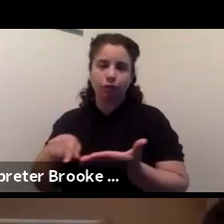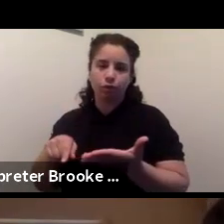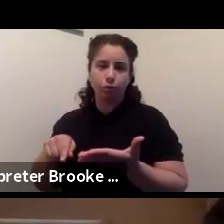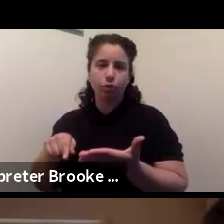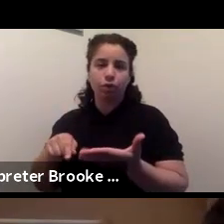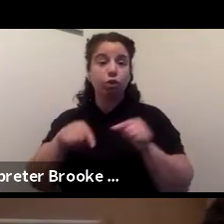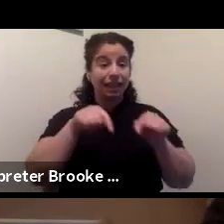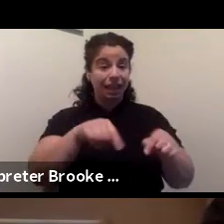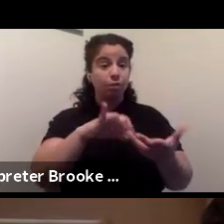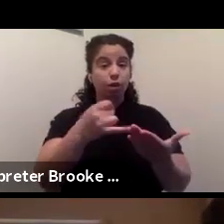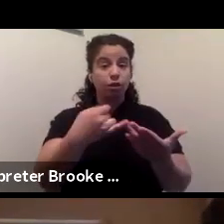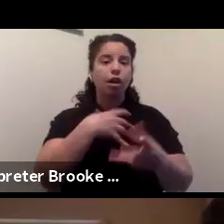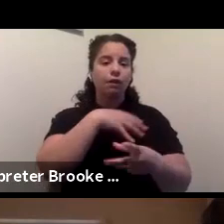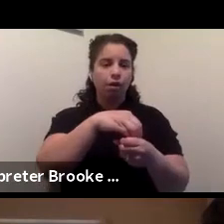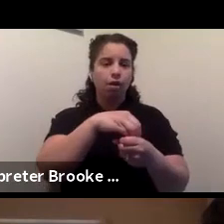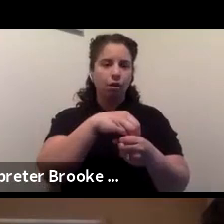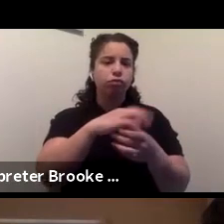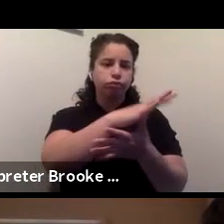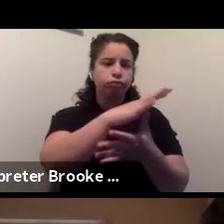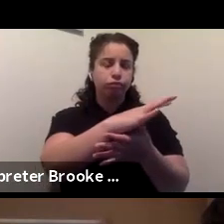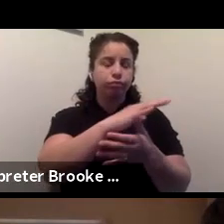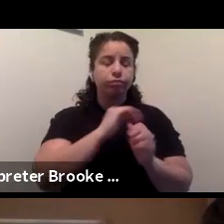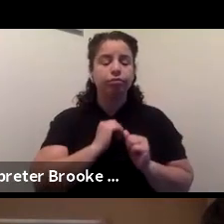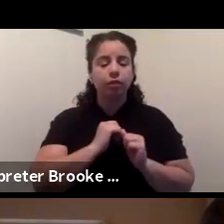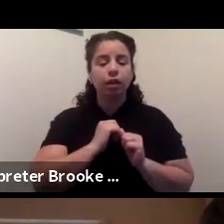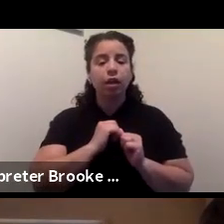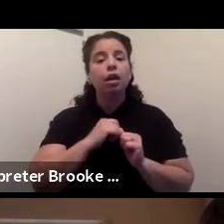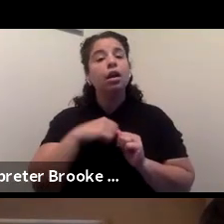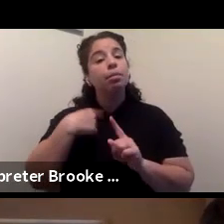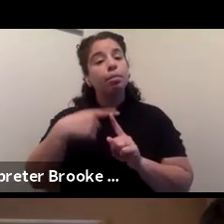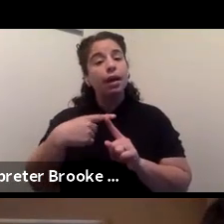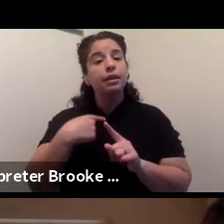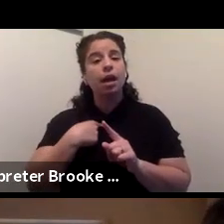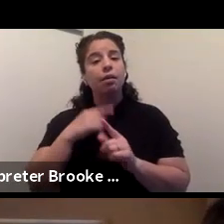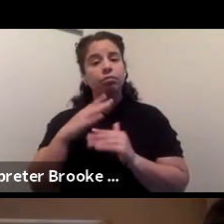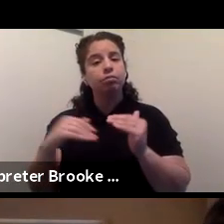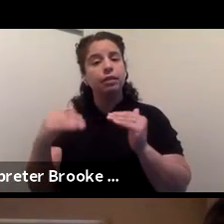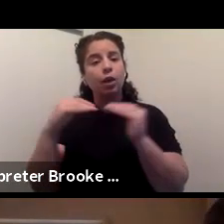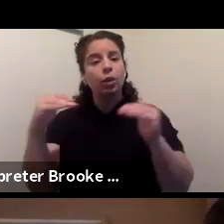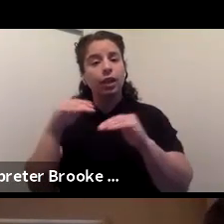I'm also an equity consultant in Portland, and I do